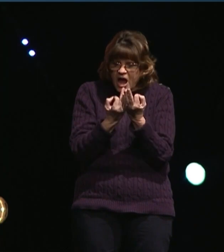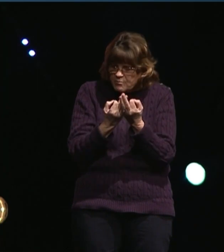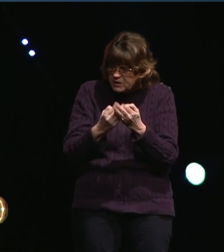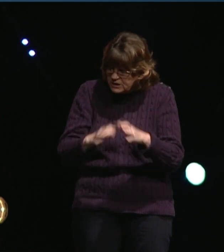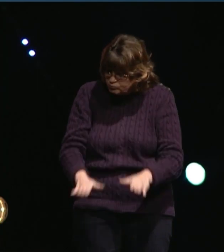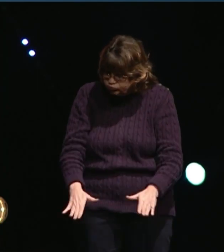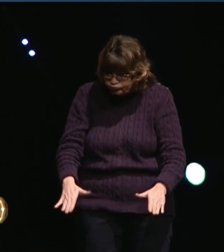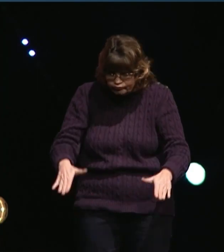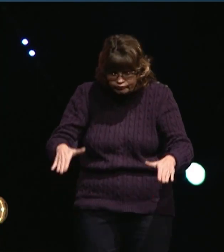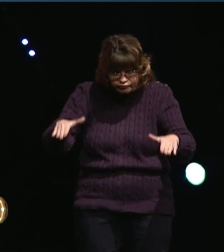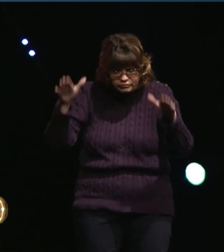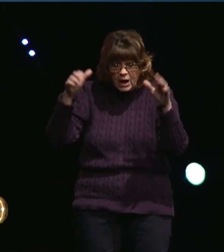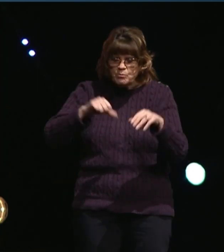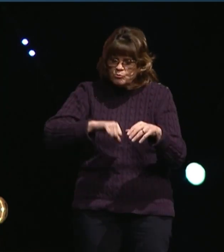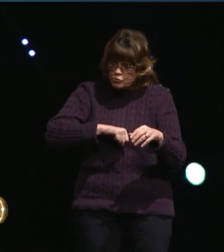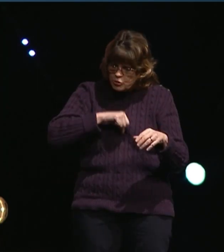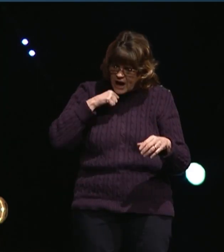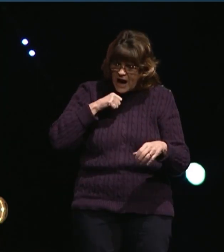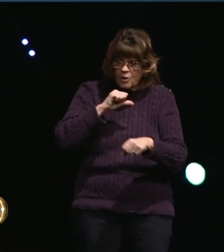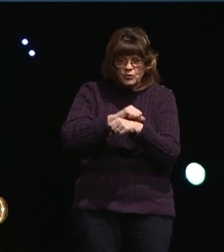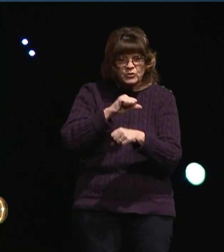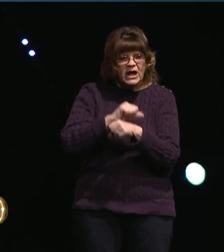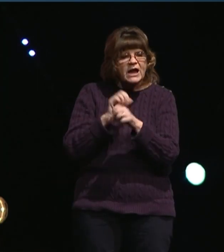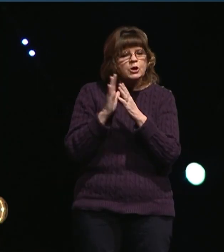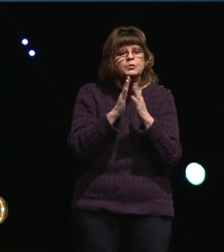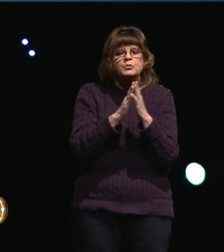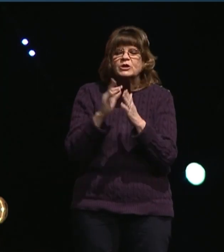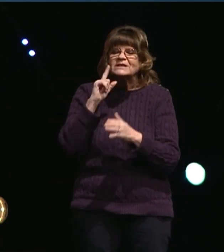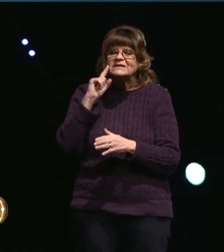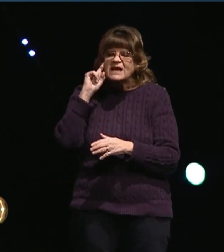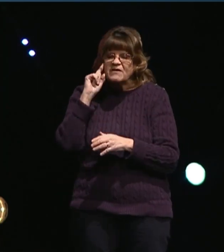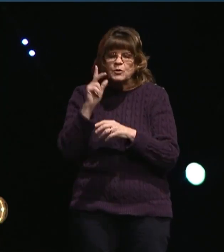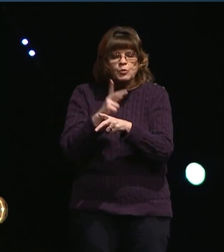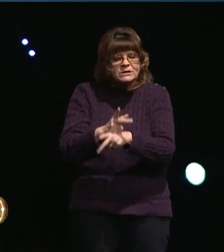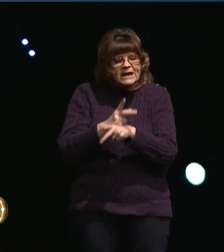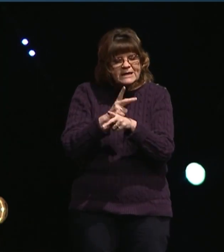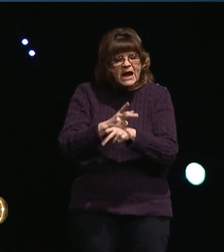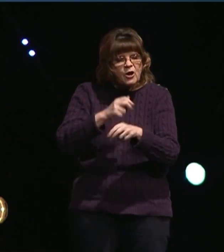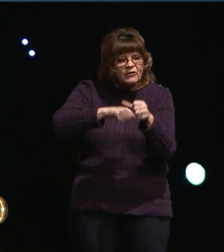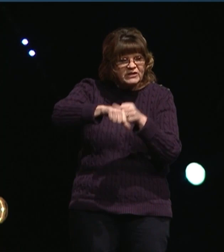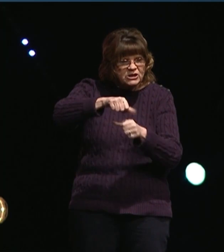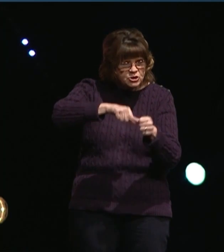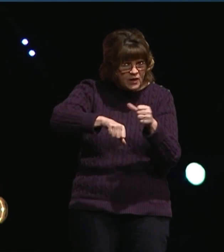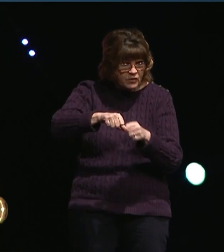work they can be proud of, and a community of deaf that will care for each other.